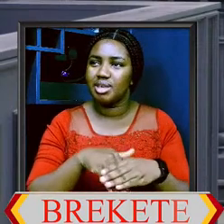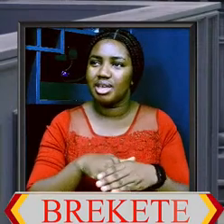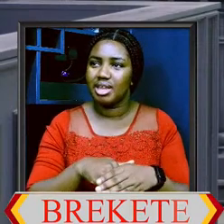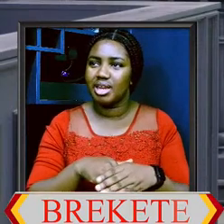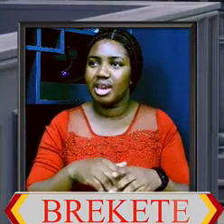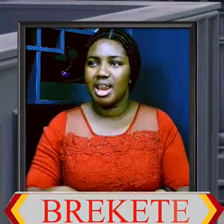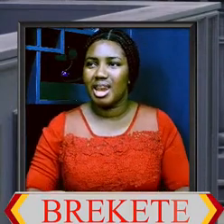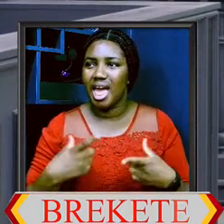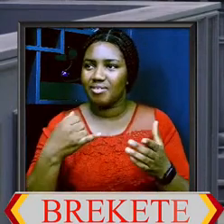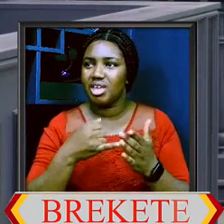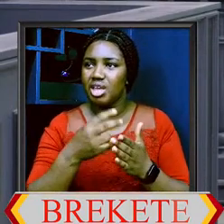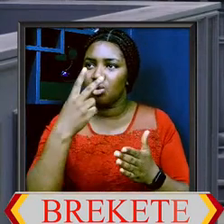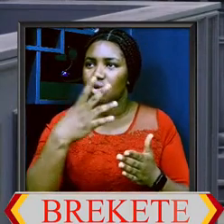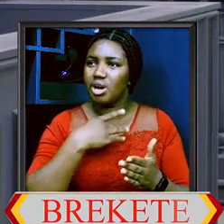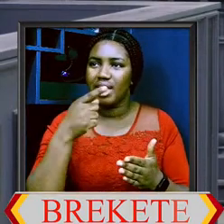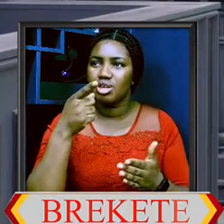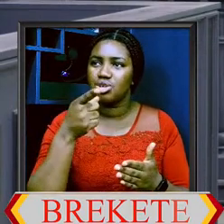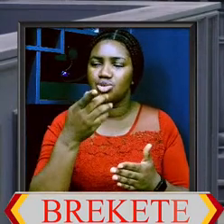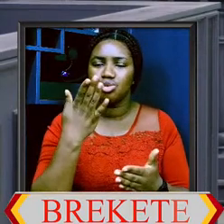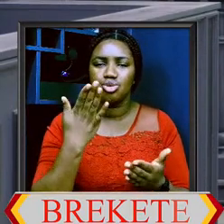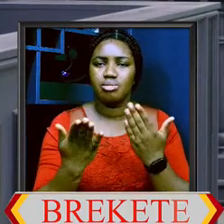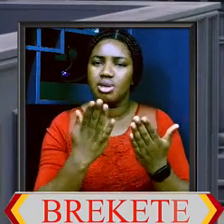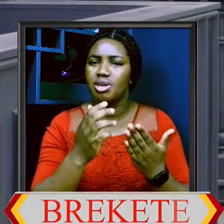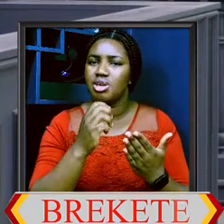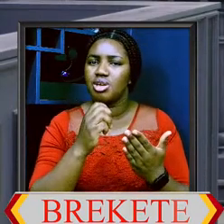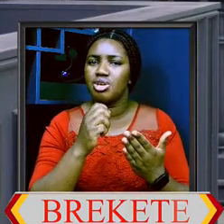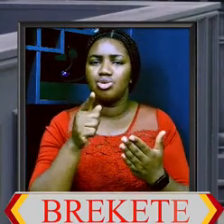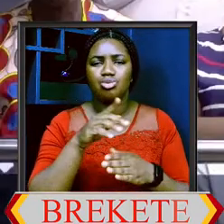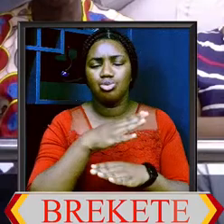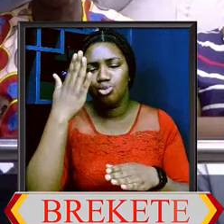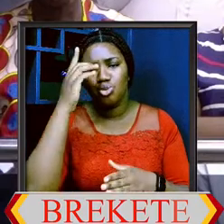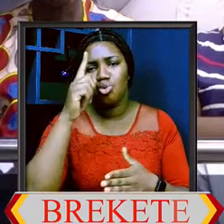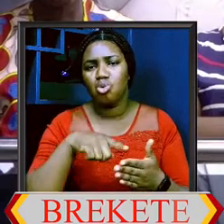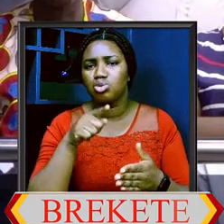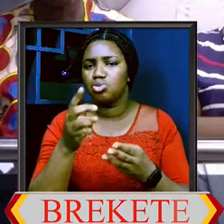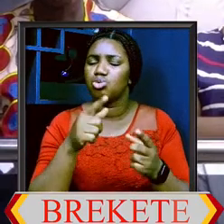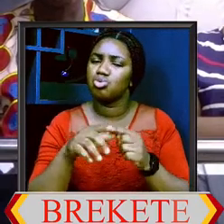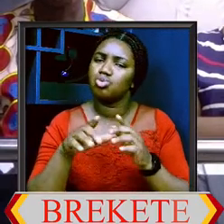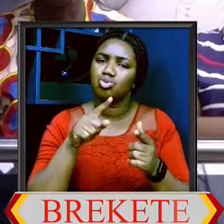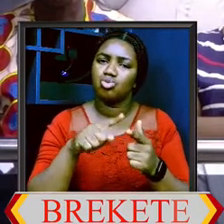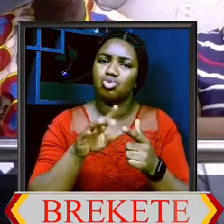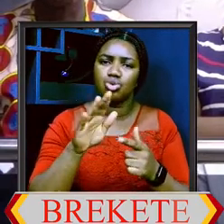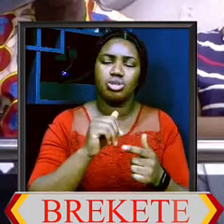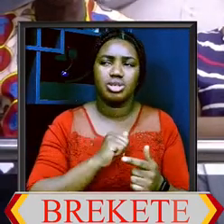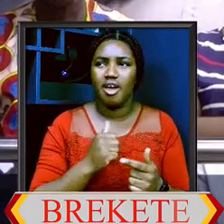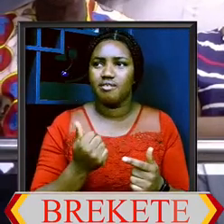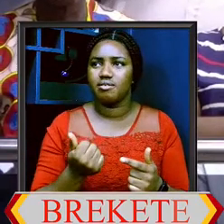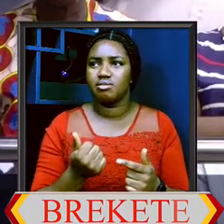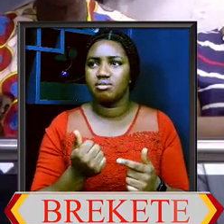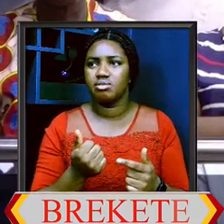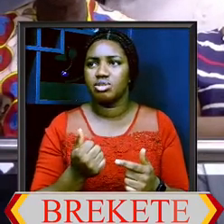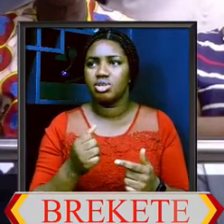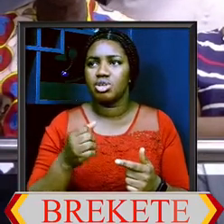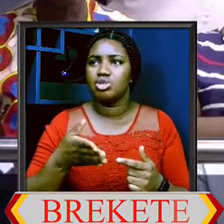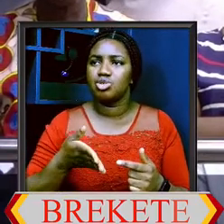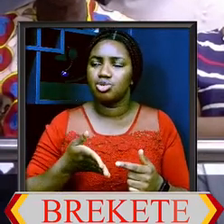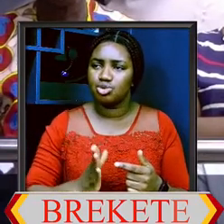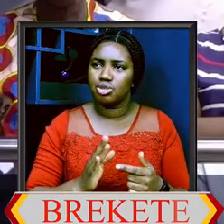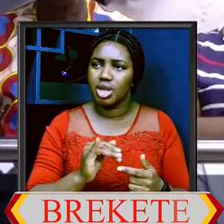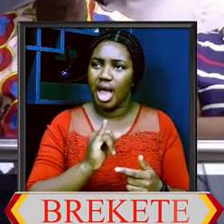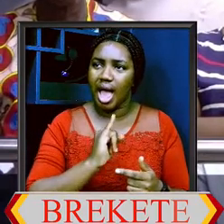so you you may not even know what to do to yourself so